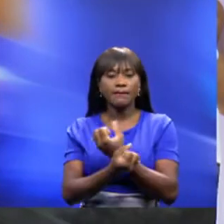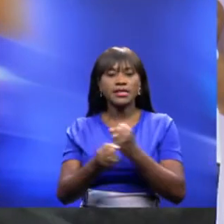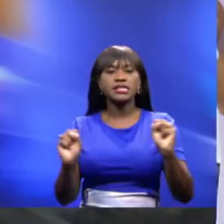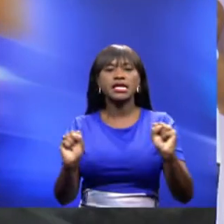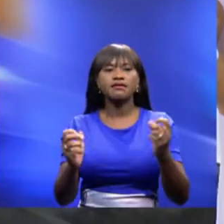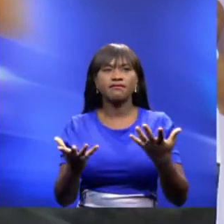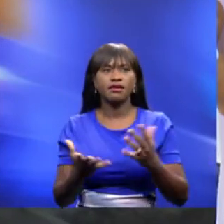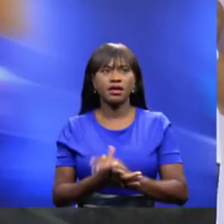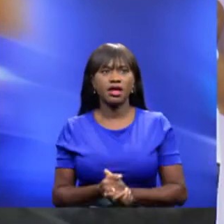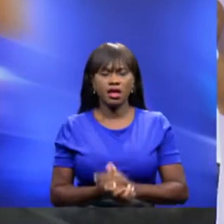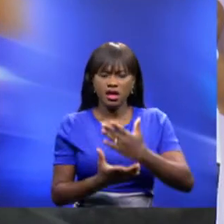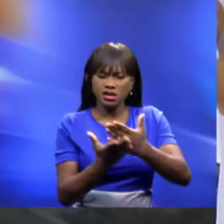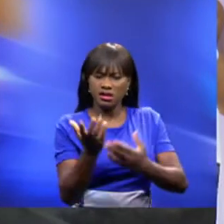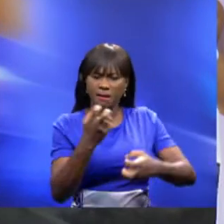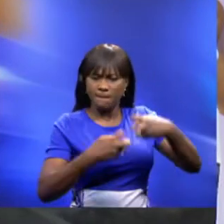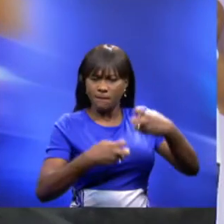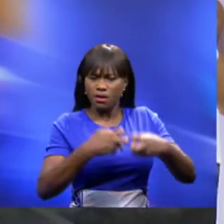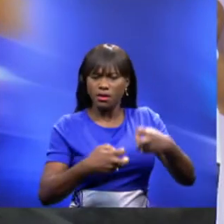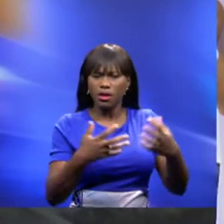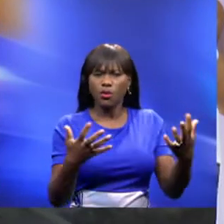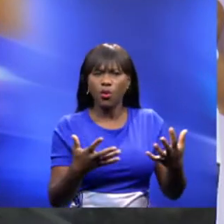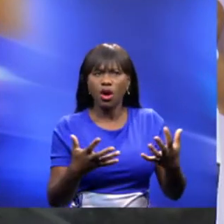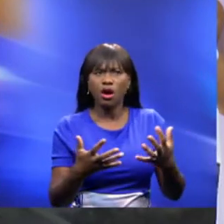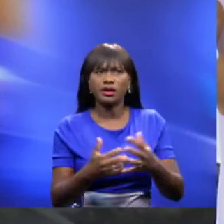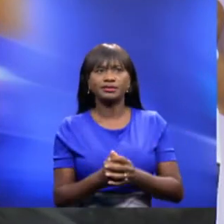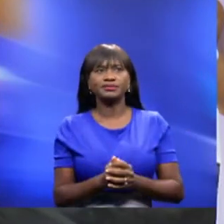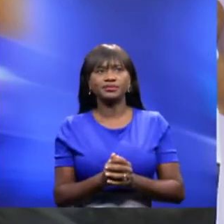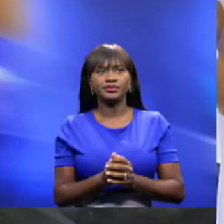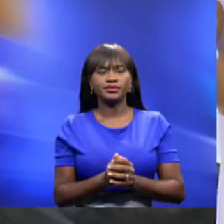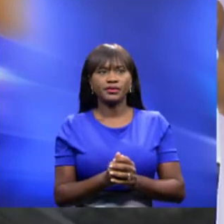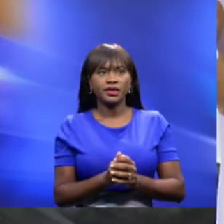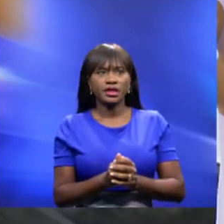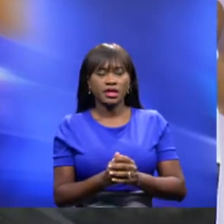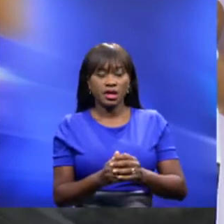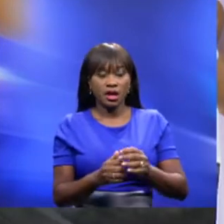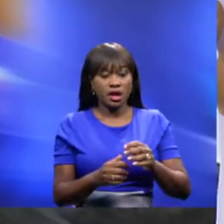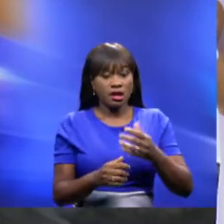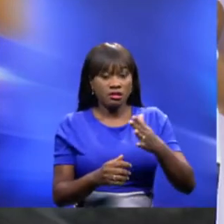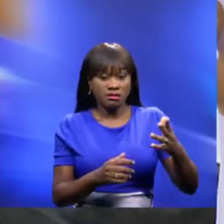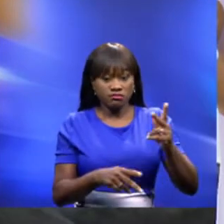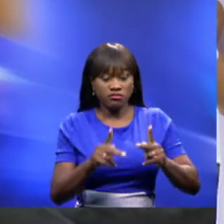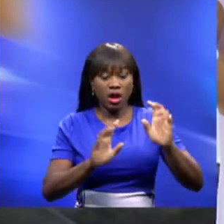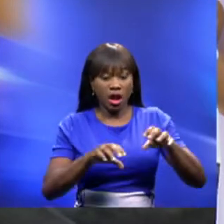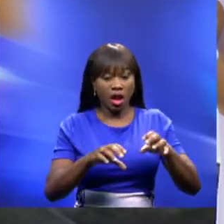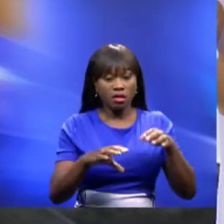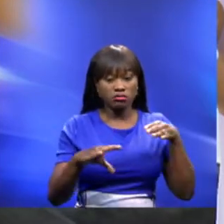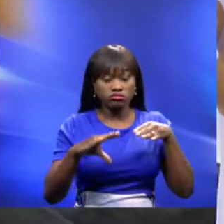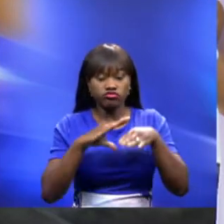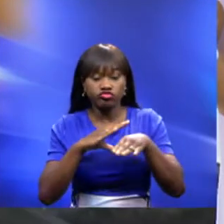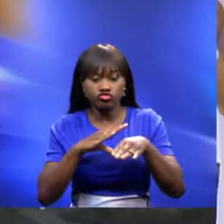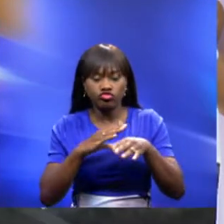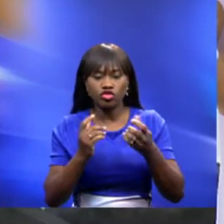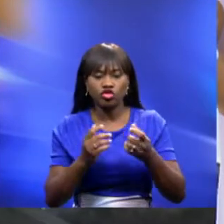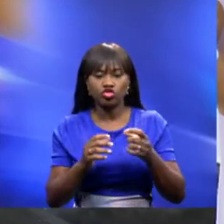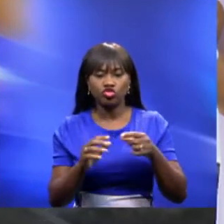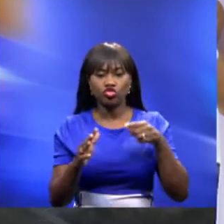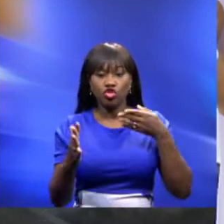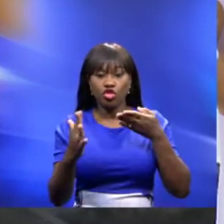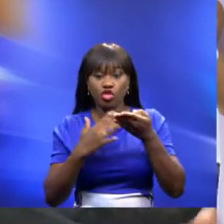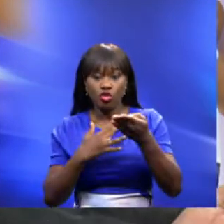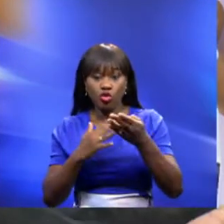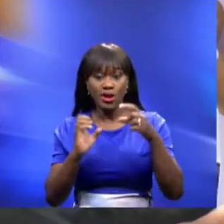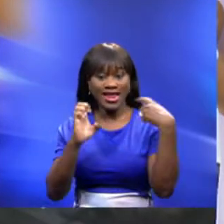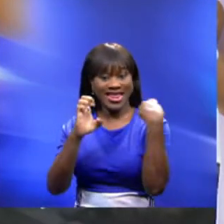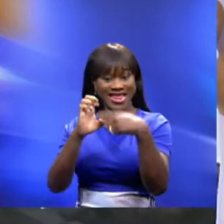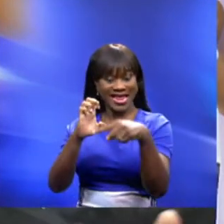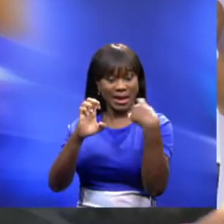with ransomware and these types of malwares, you would have, they could come in various ways. Most of the times would be through phishing emails, which means your email system,